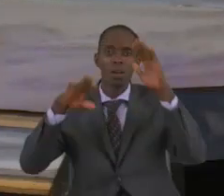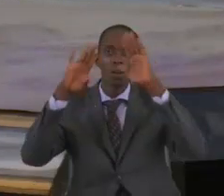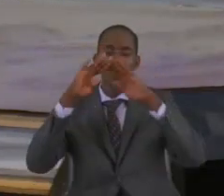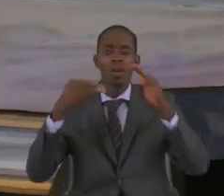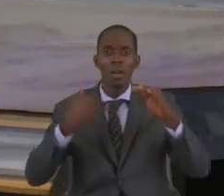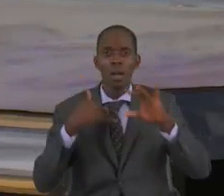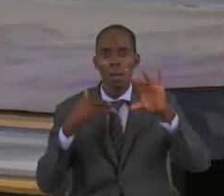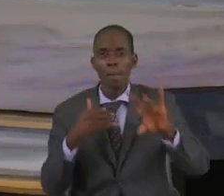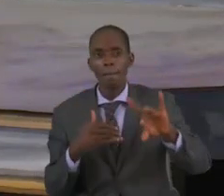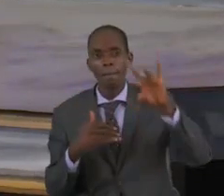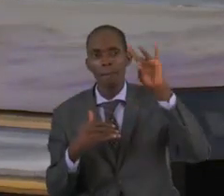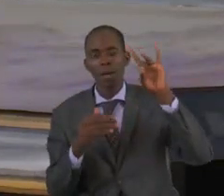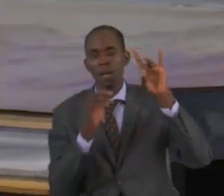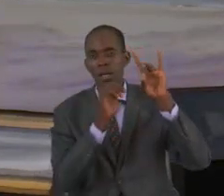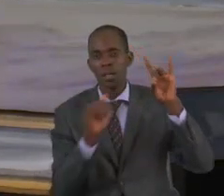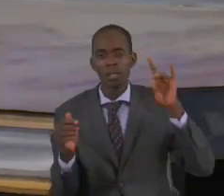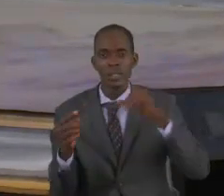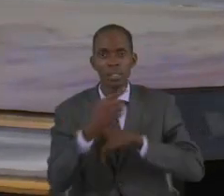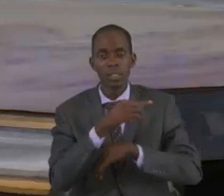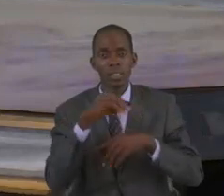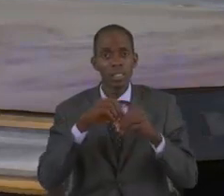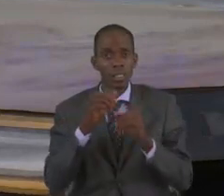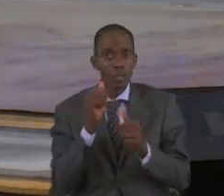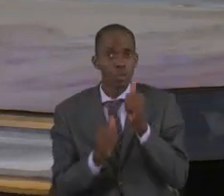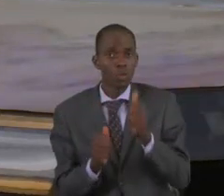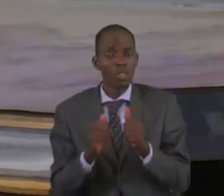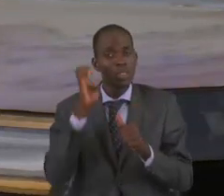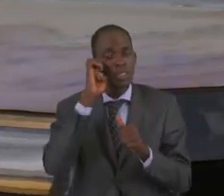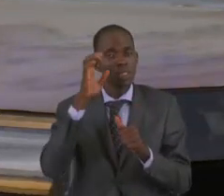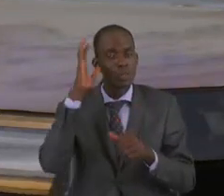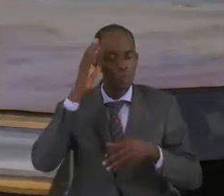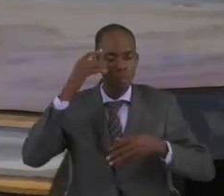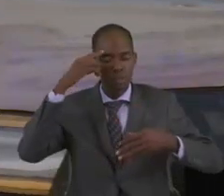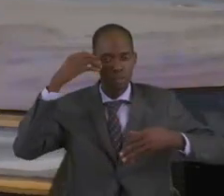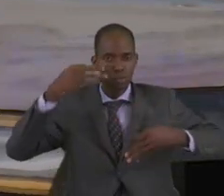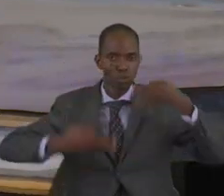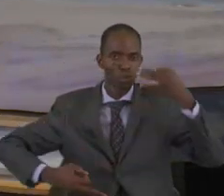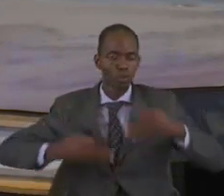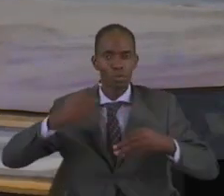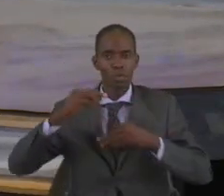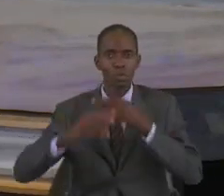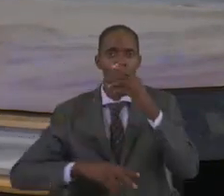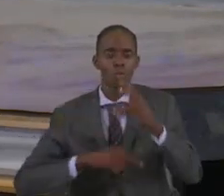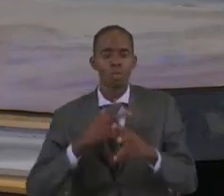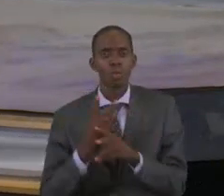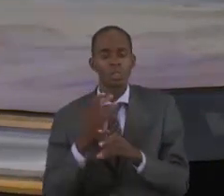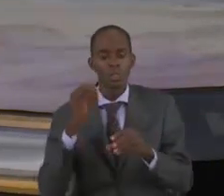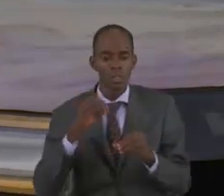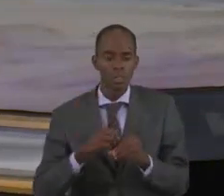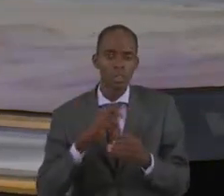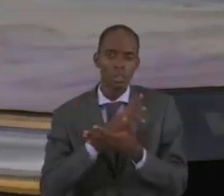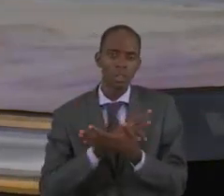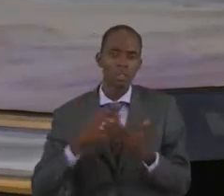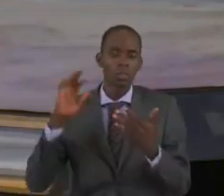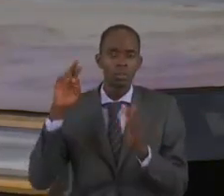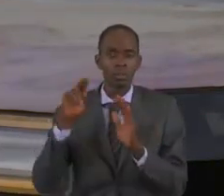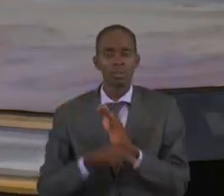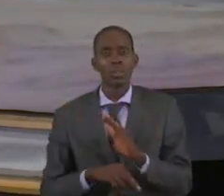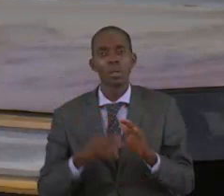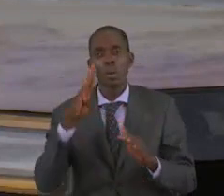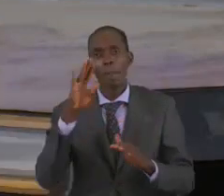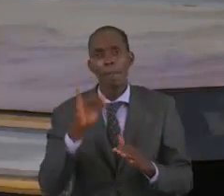appointed a day in the which he will judge the world in righteousness by